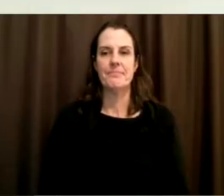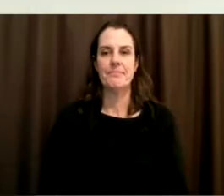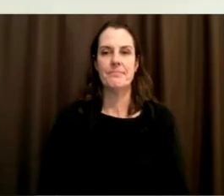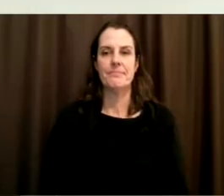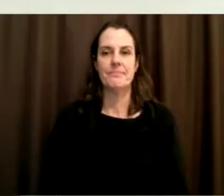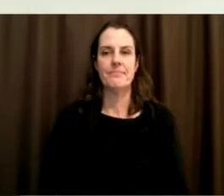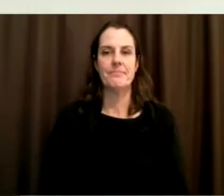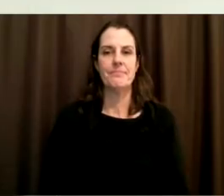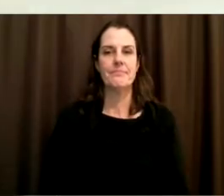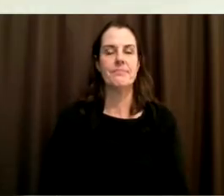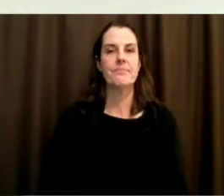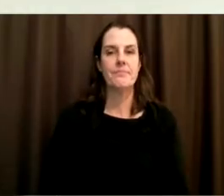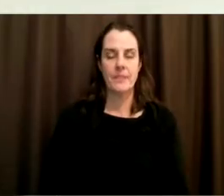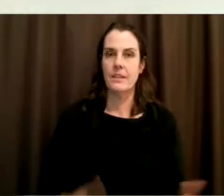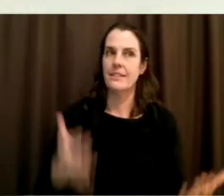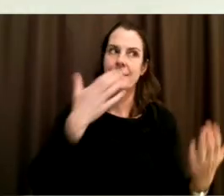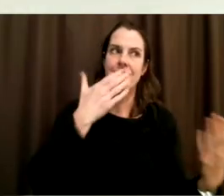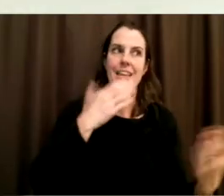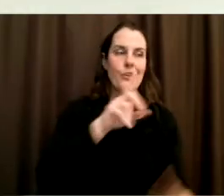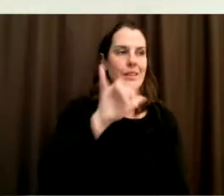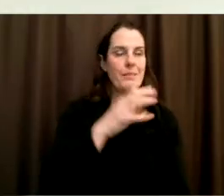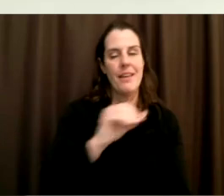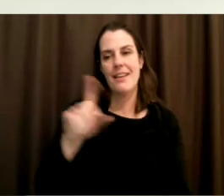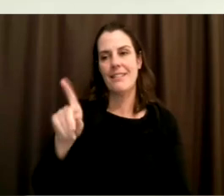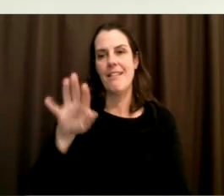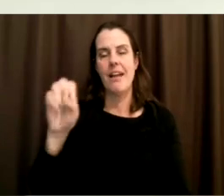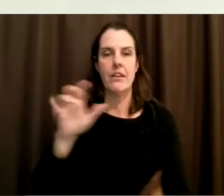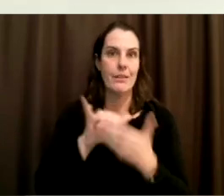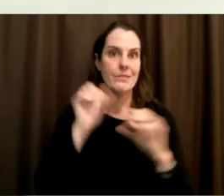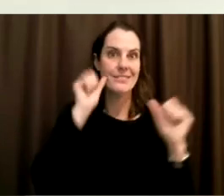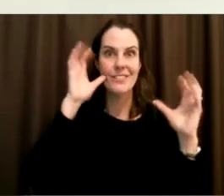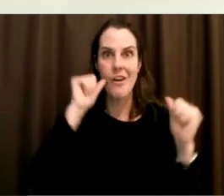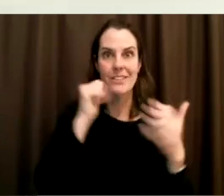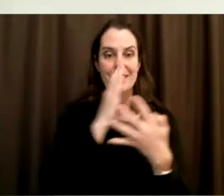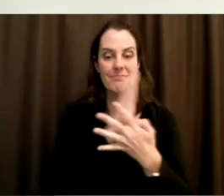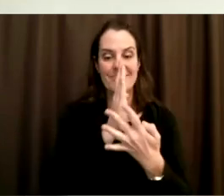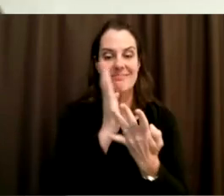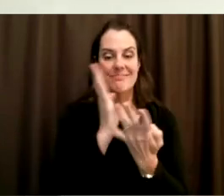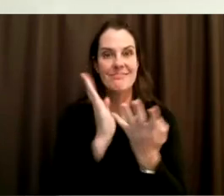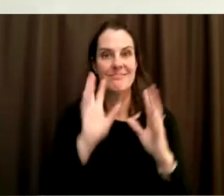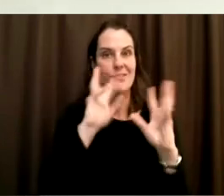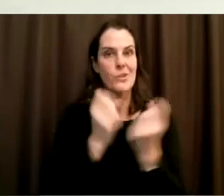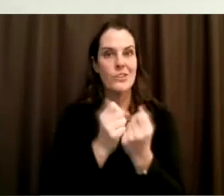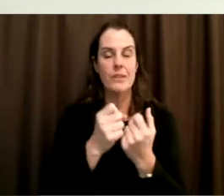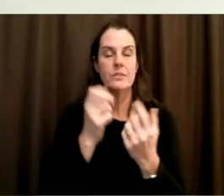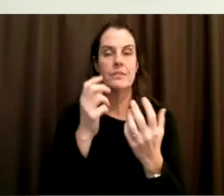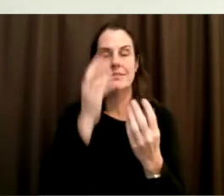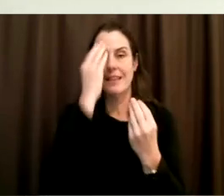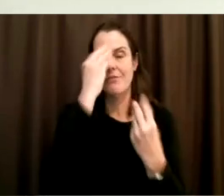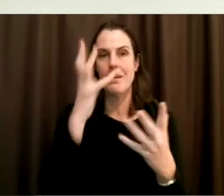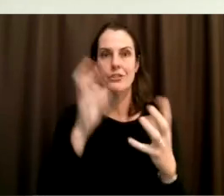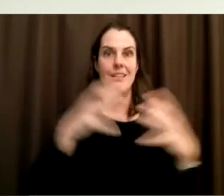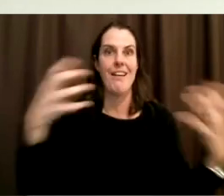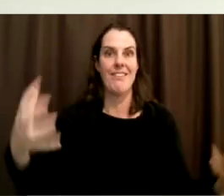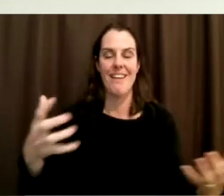Awesome. Well, big thanks, Libby and Kyle. That was an awesome series and just a ton of information. So just as a